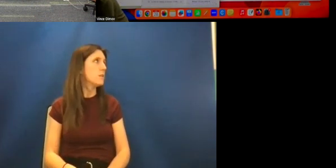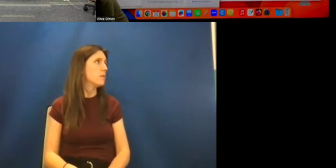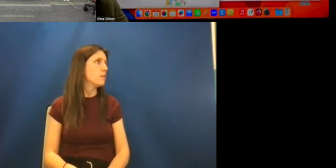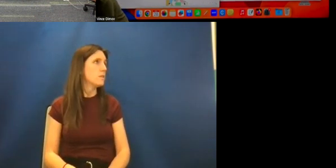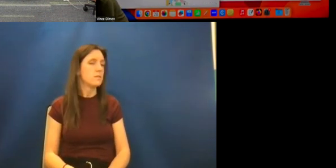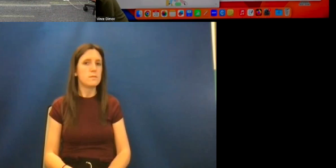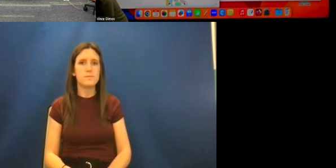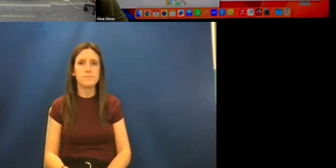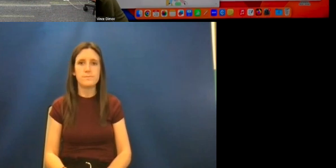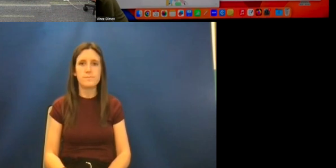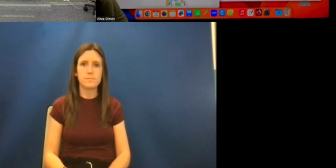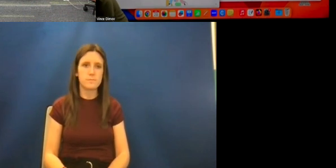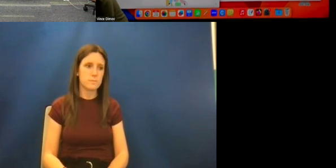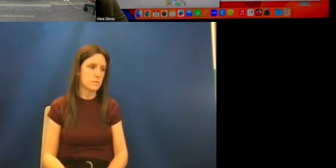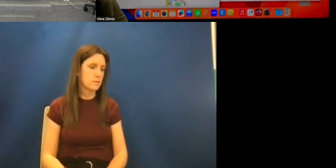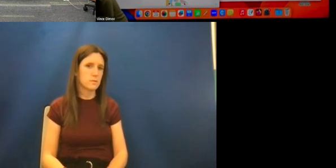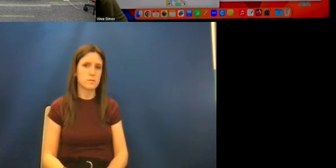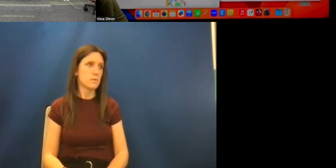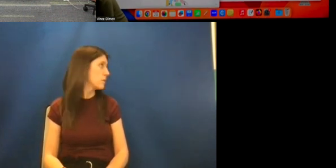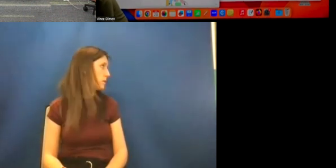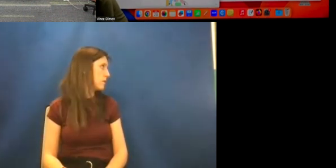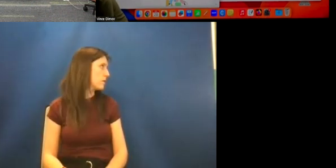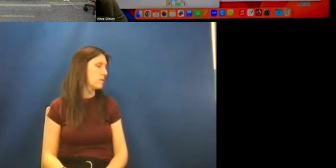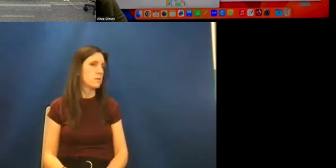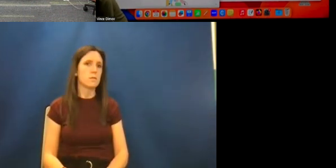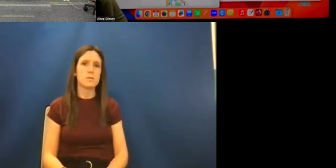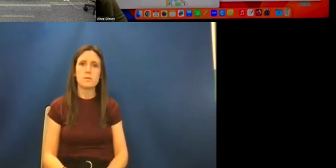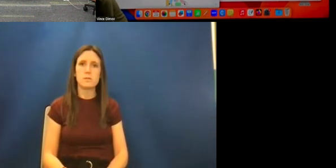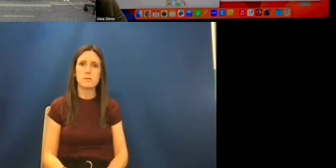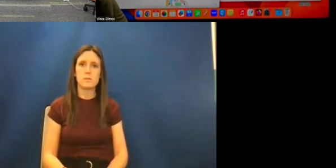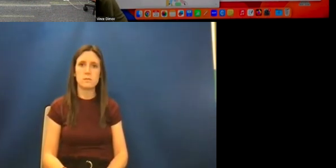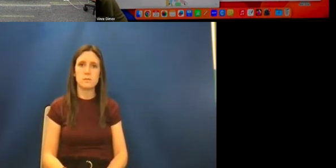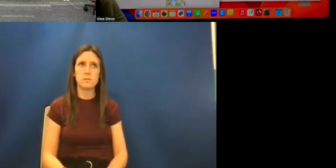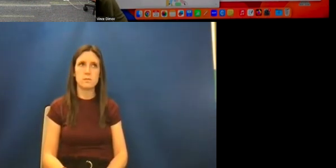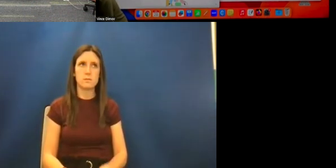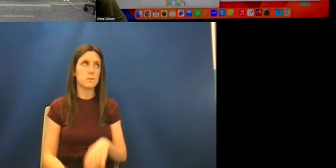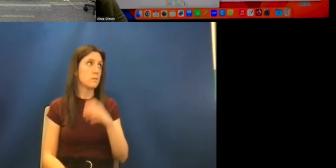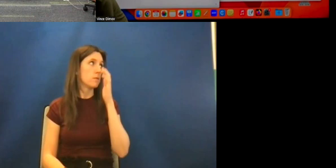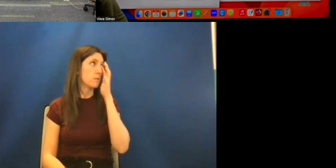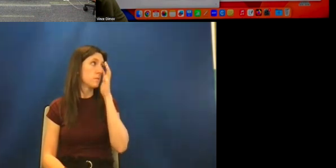We'll send you a chat.